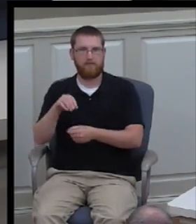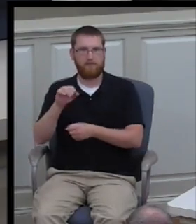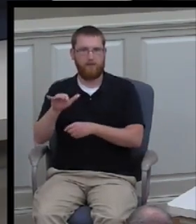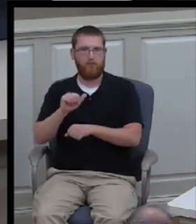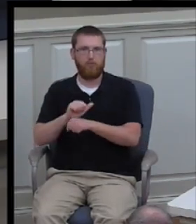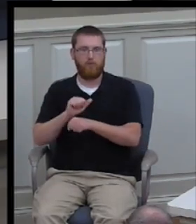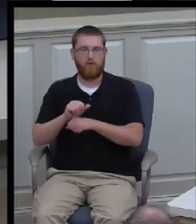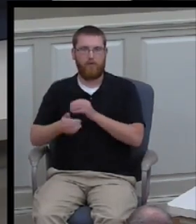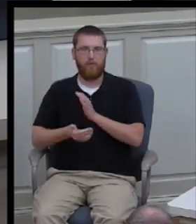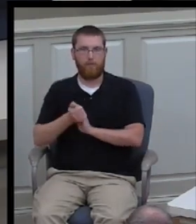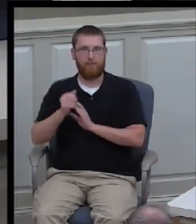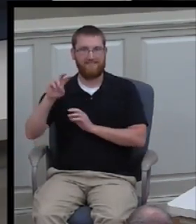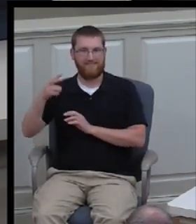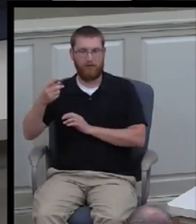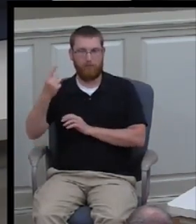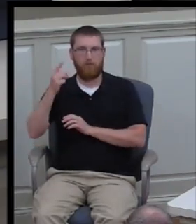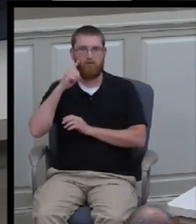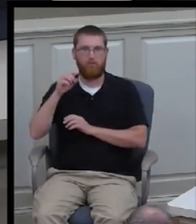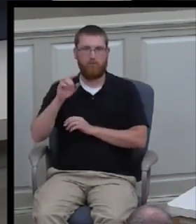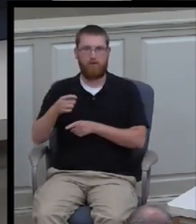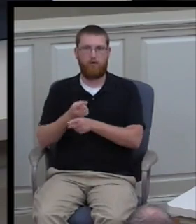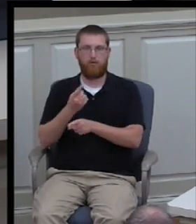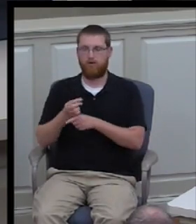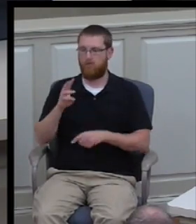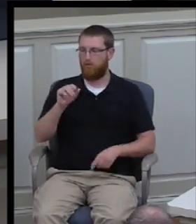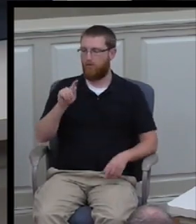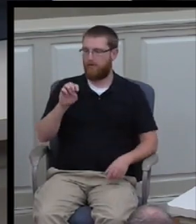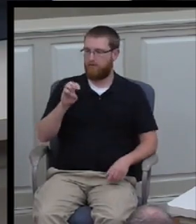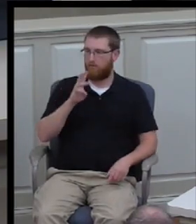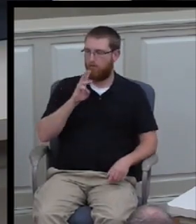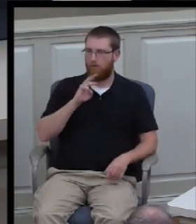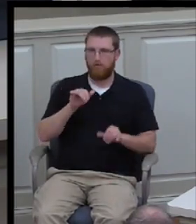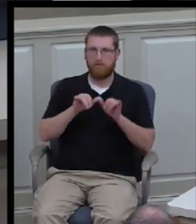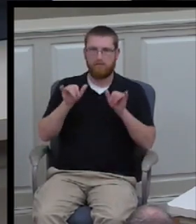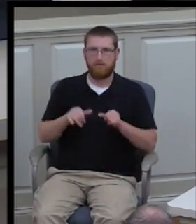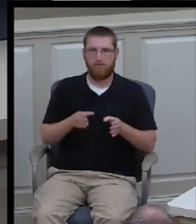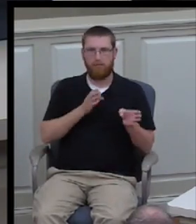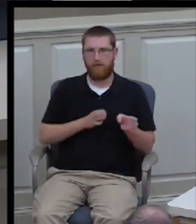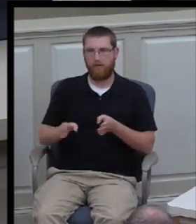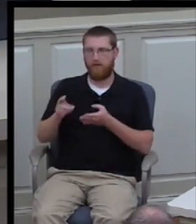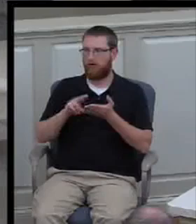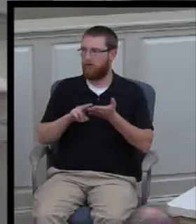their original wastewater system planning contract.